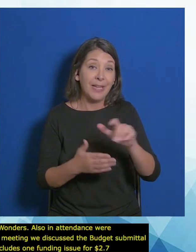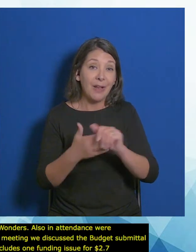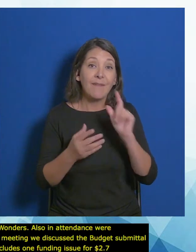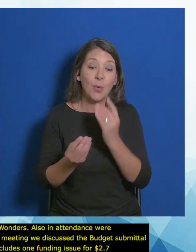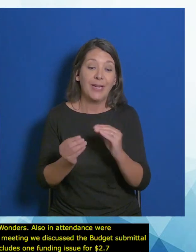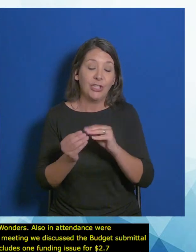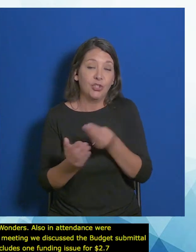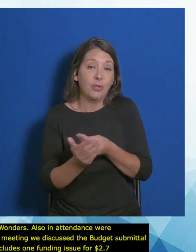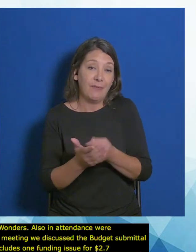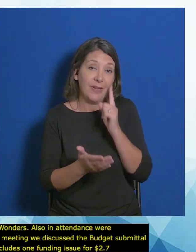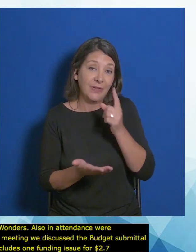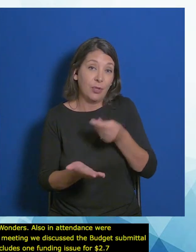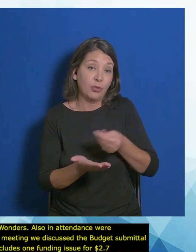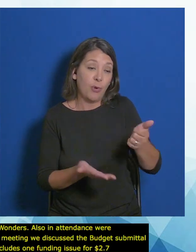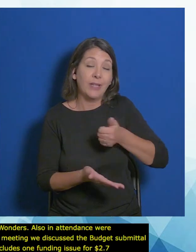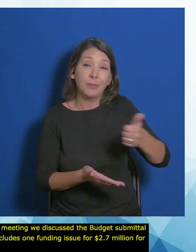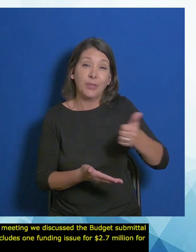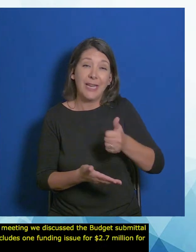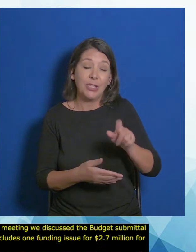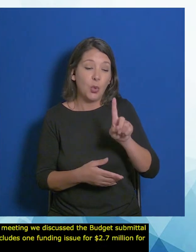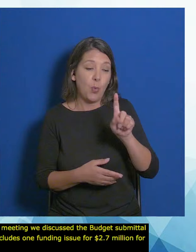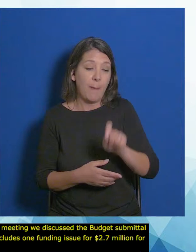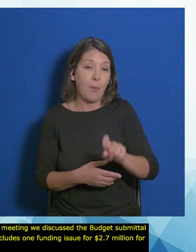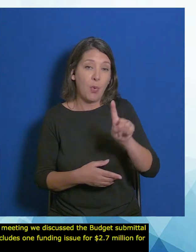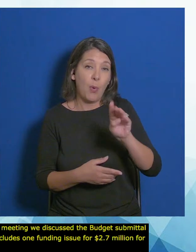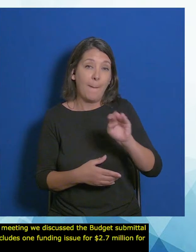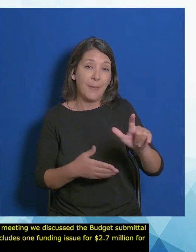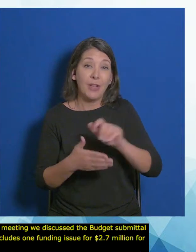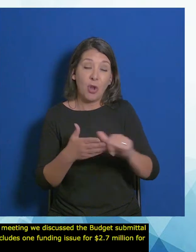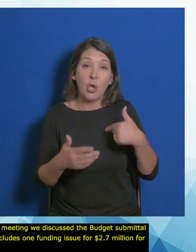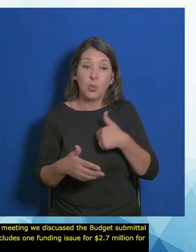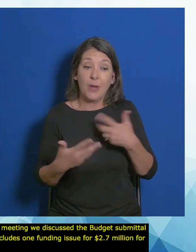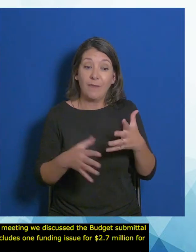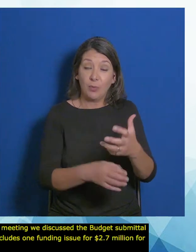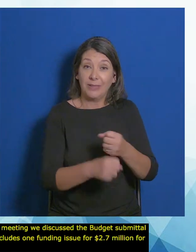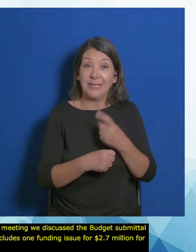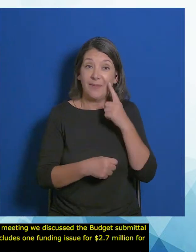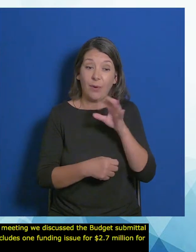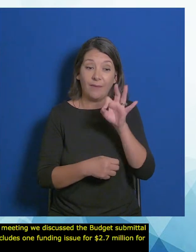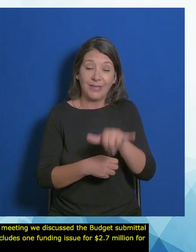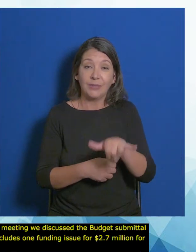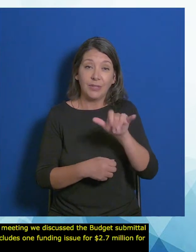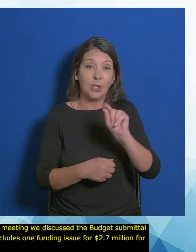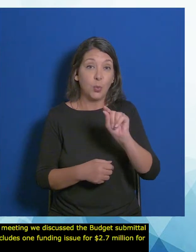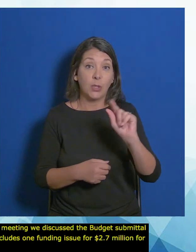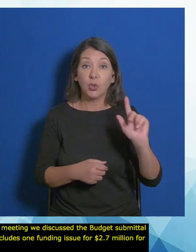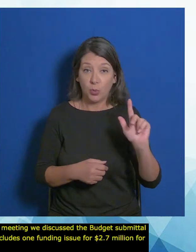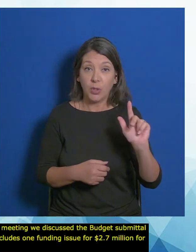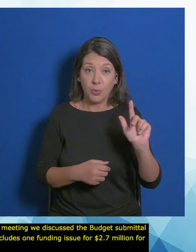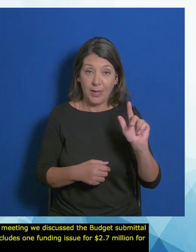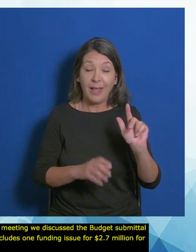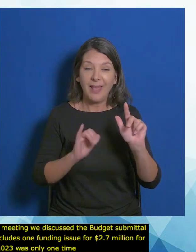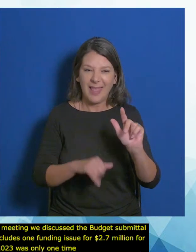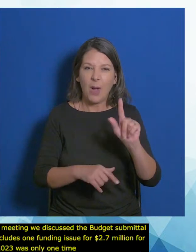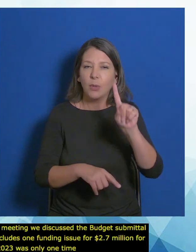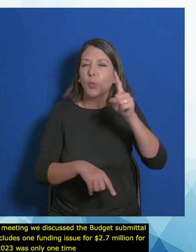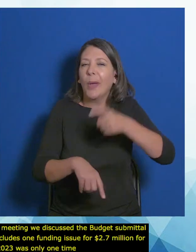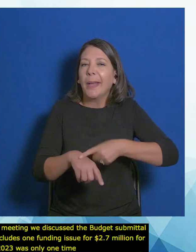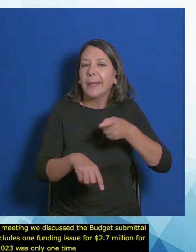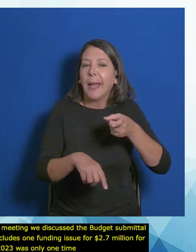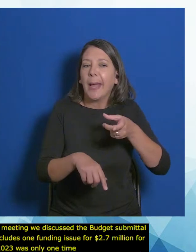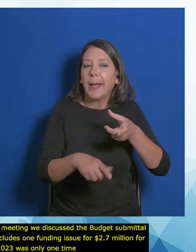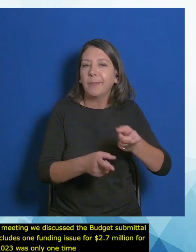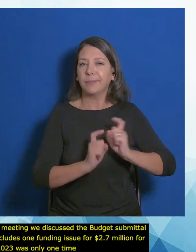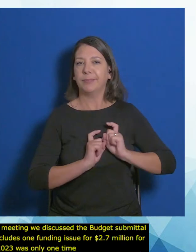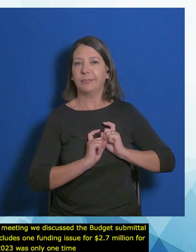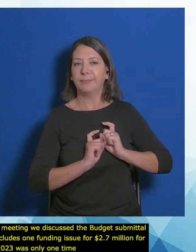for transportation, since the $1.1 million we received for fiscal year 2023 was one-time funding, and